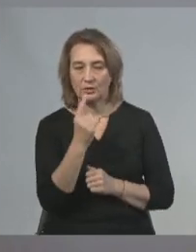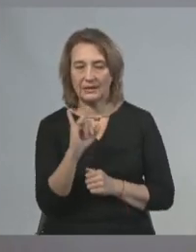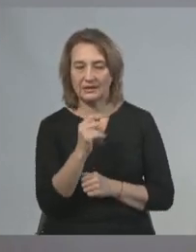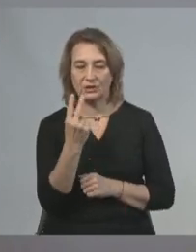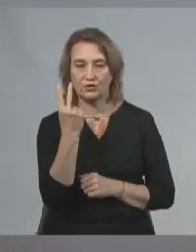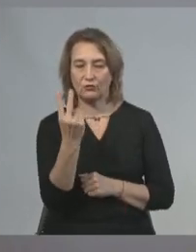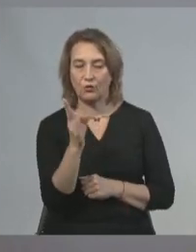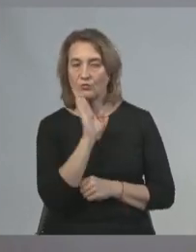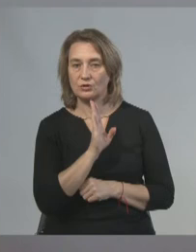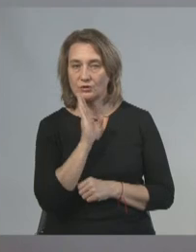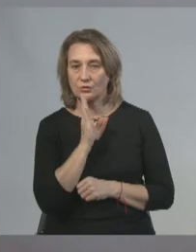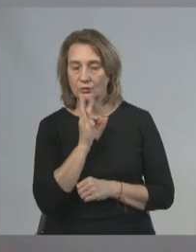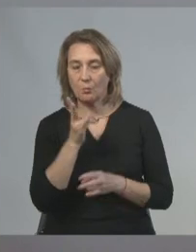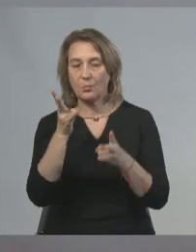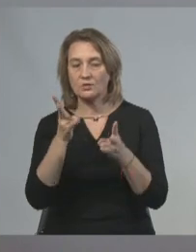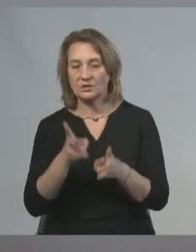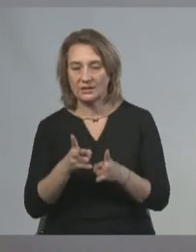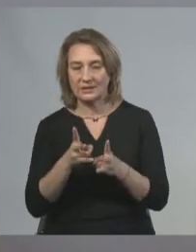lifetime